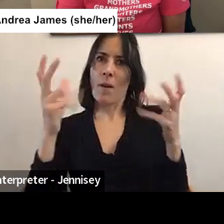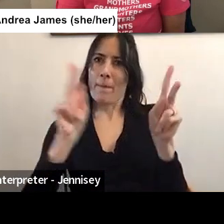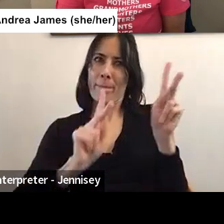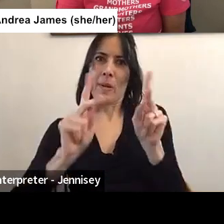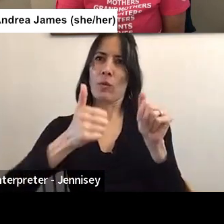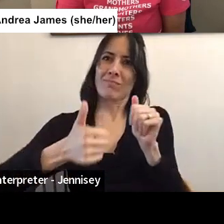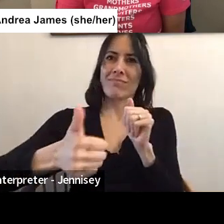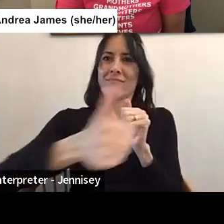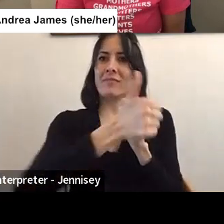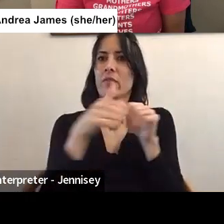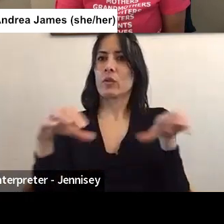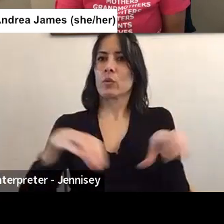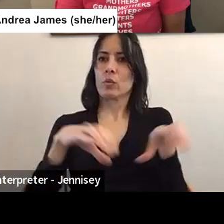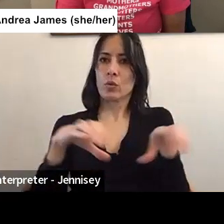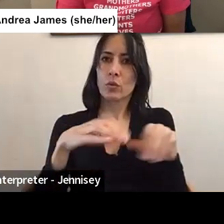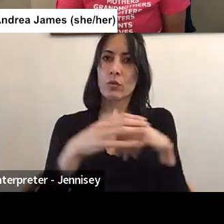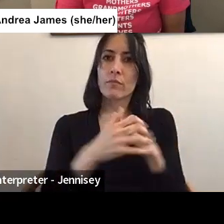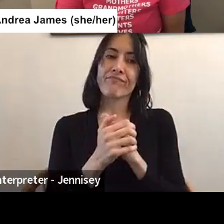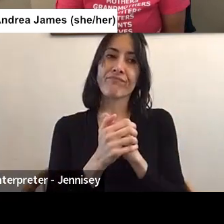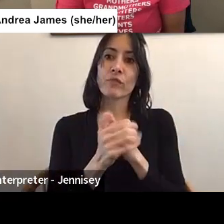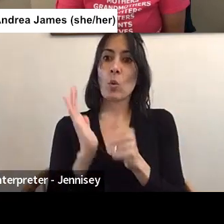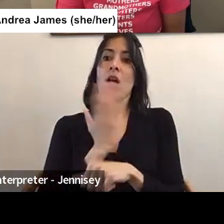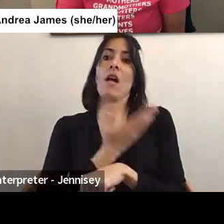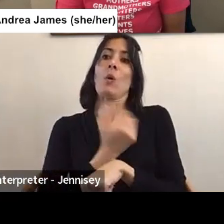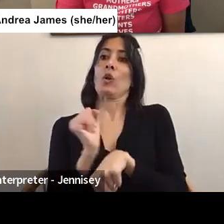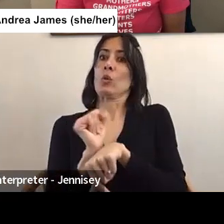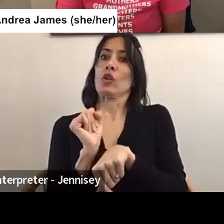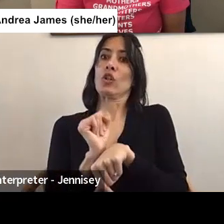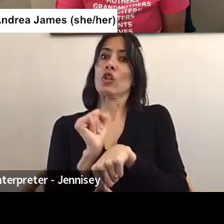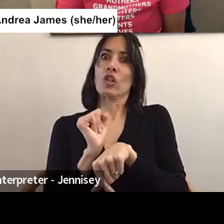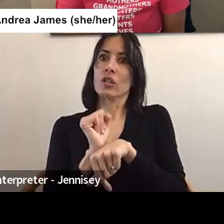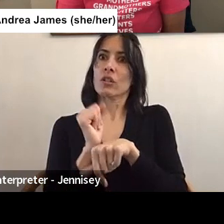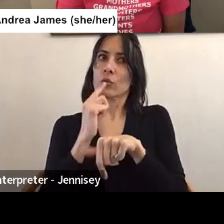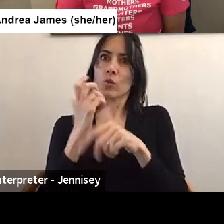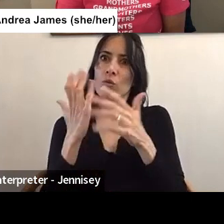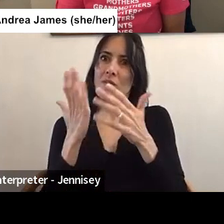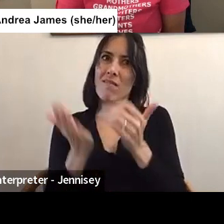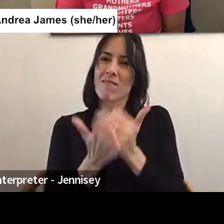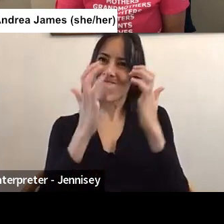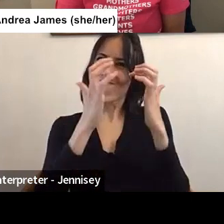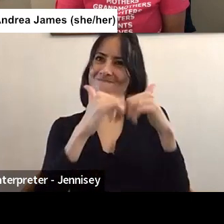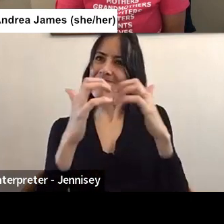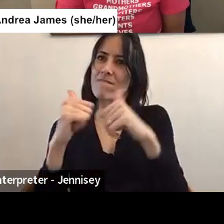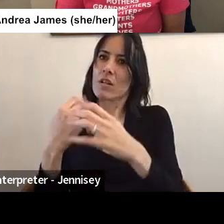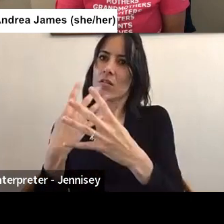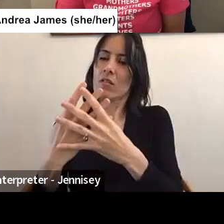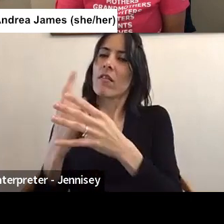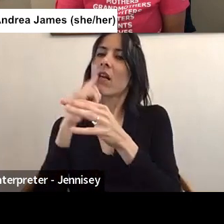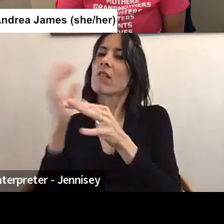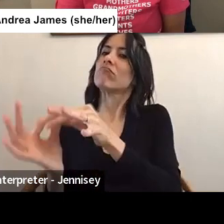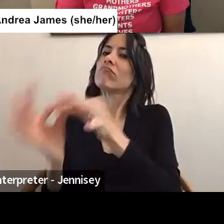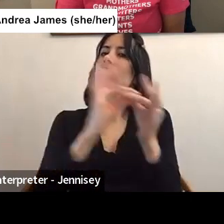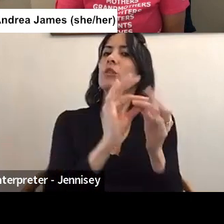so our work as prison abolitionists directly connects to our work